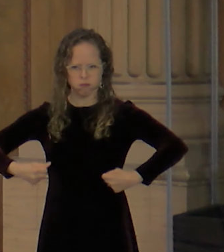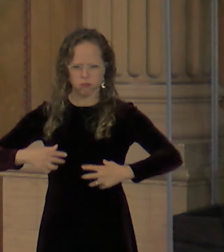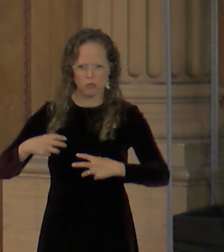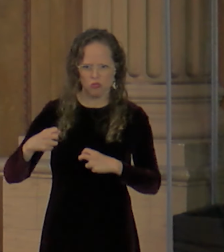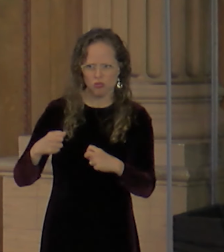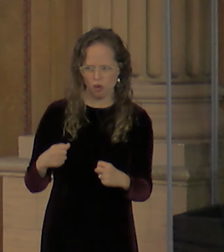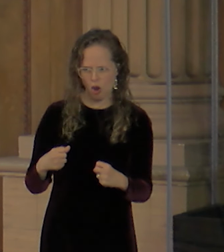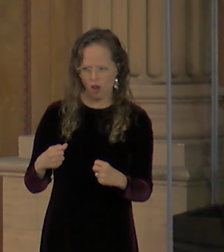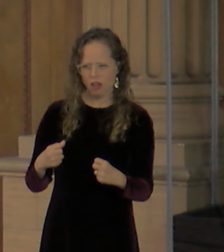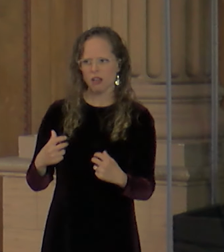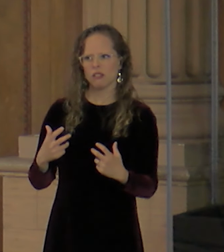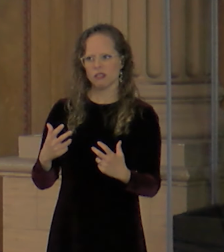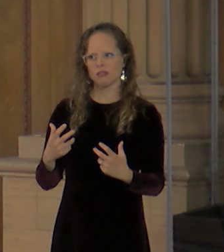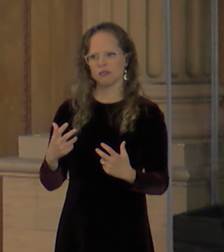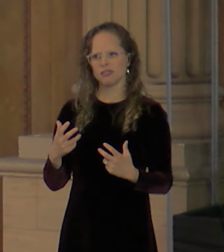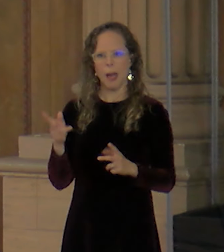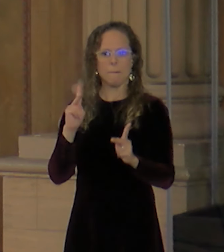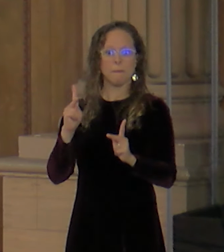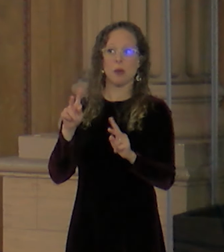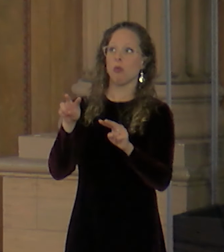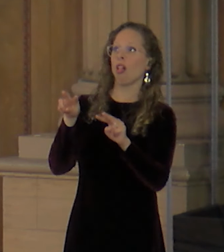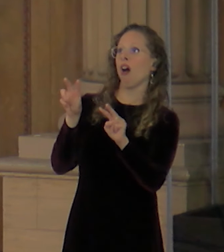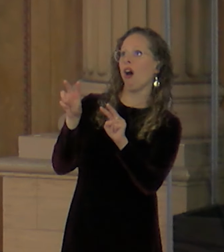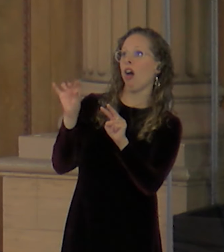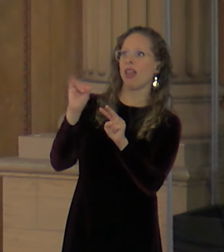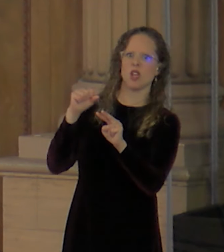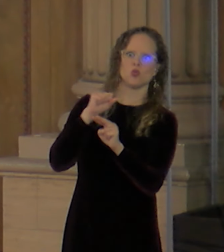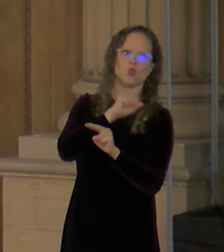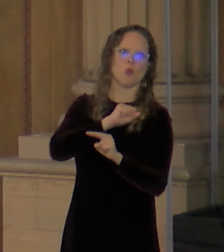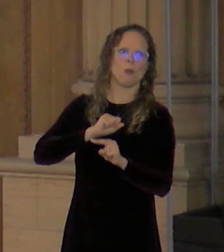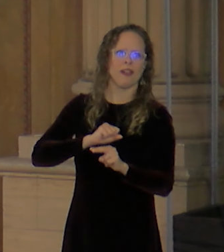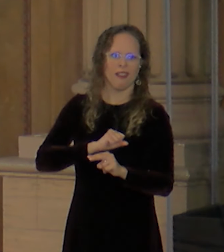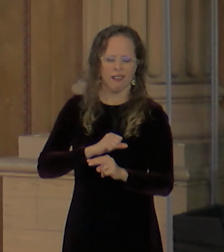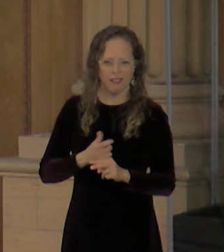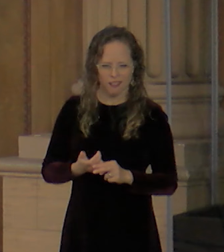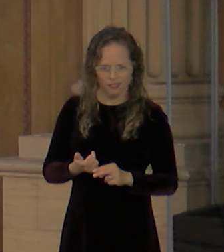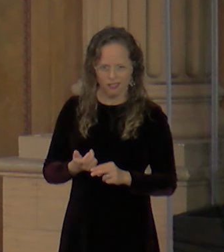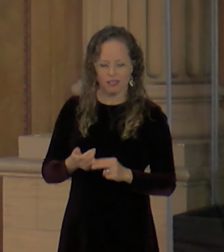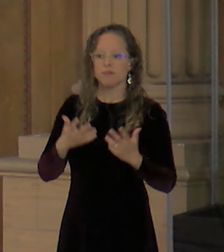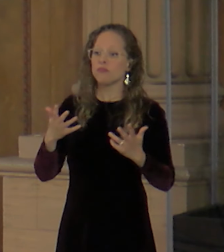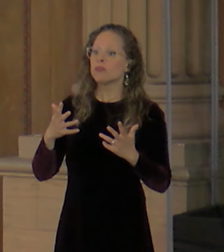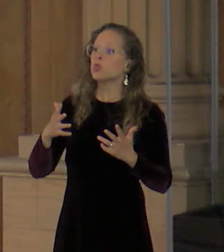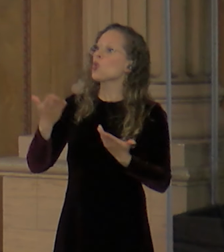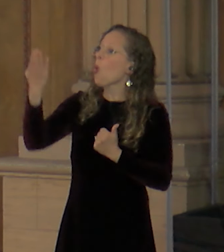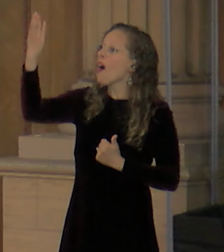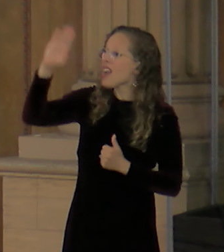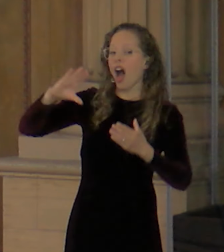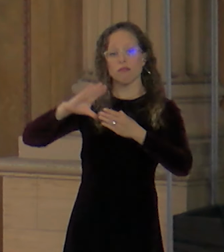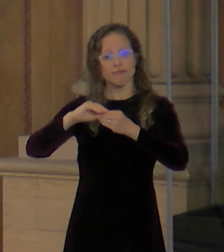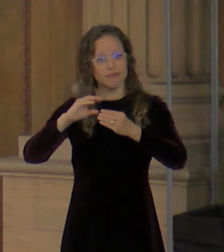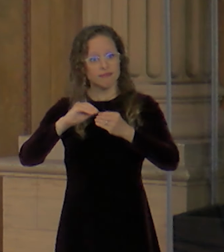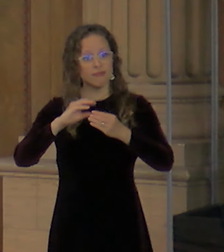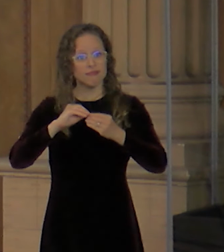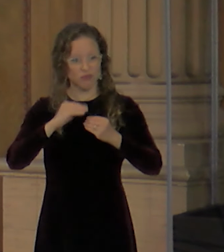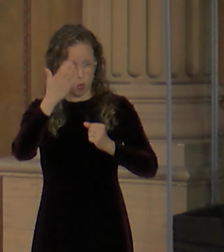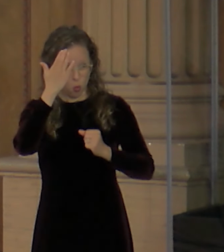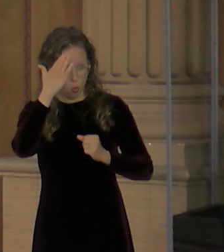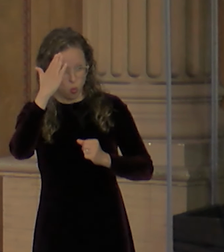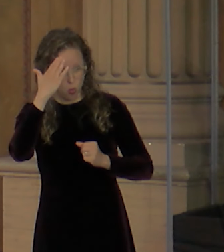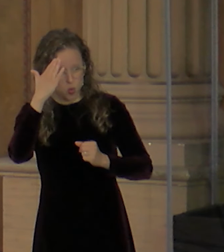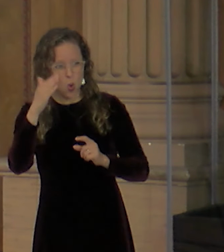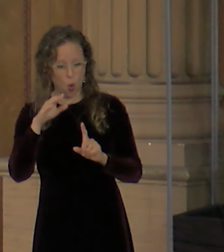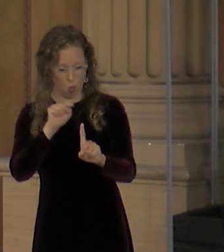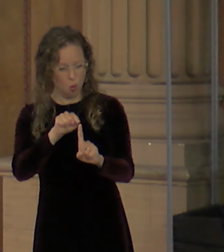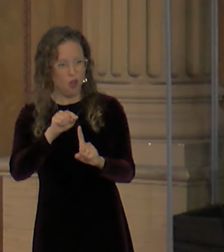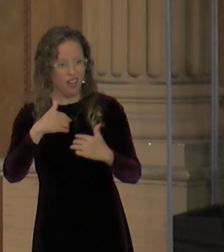animal, even with a supernatural element attached to it. And so the first thing God says about Behemoth is, I made him. I